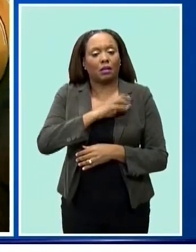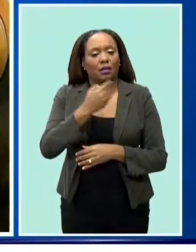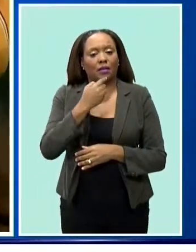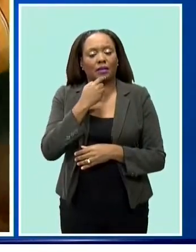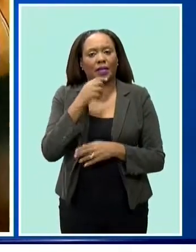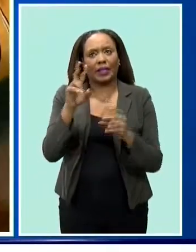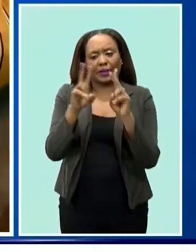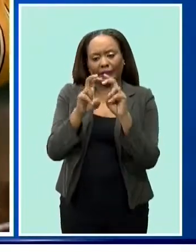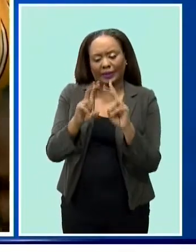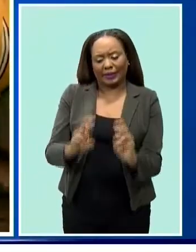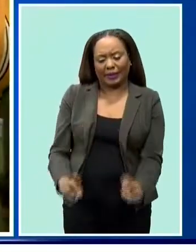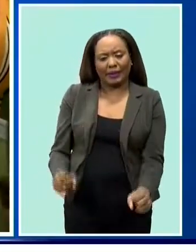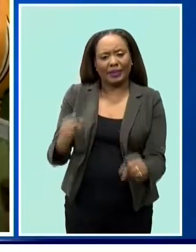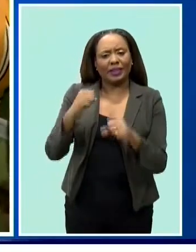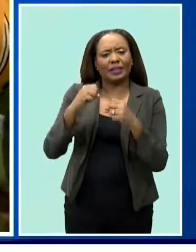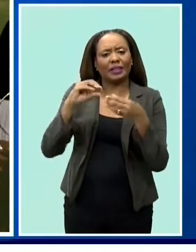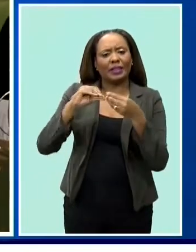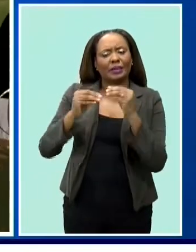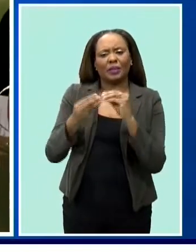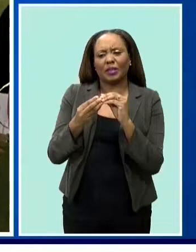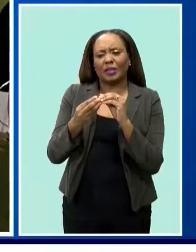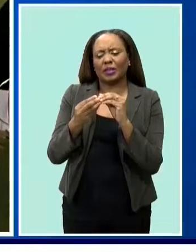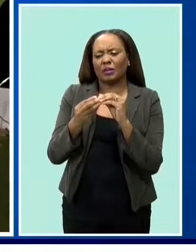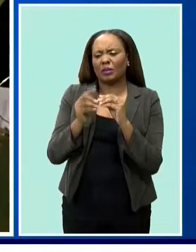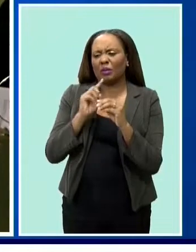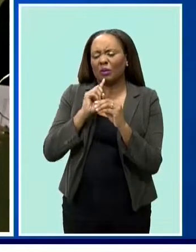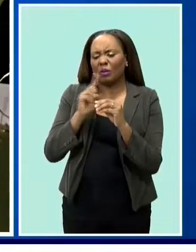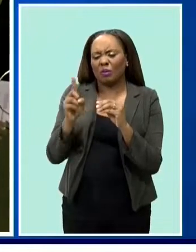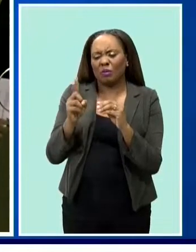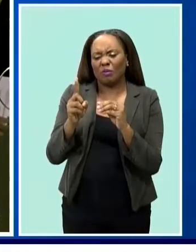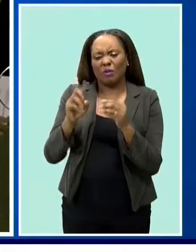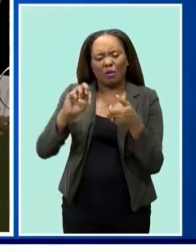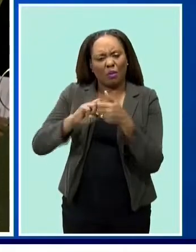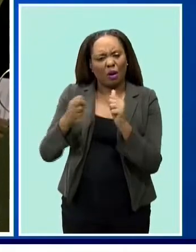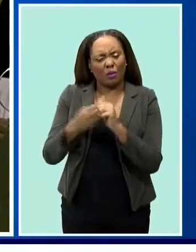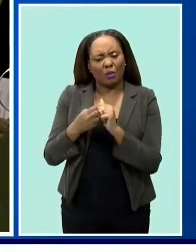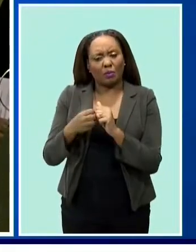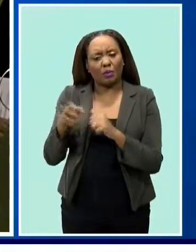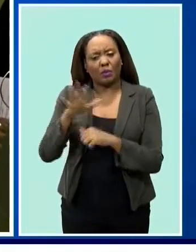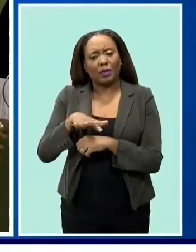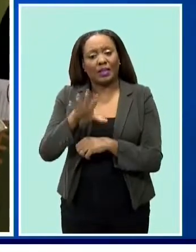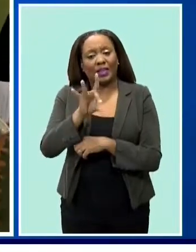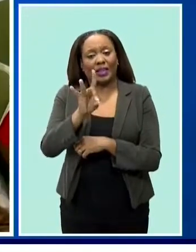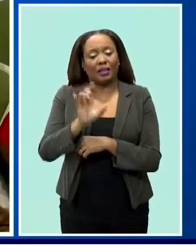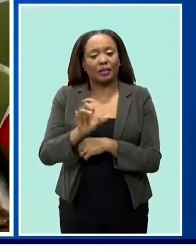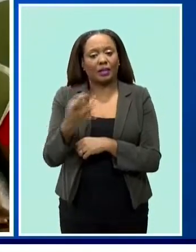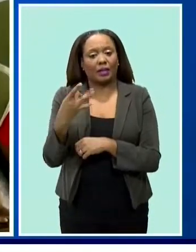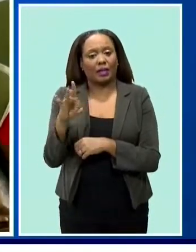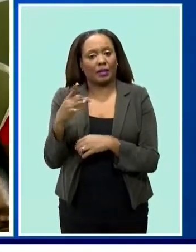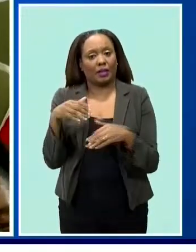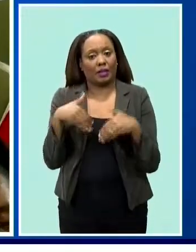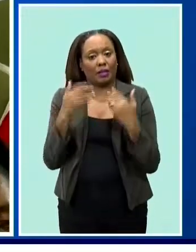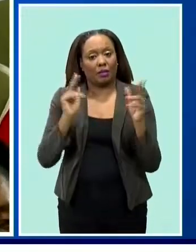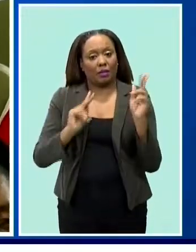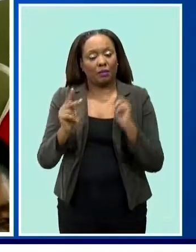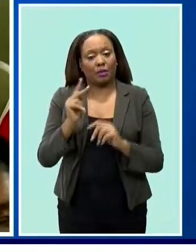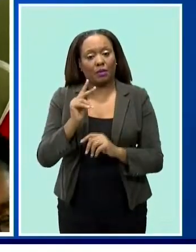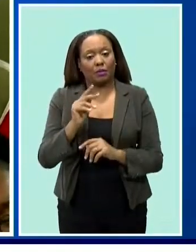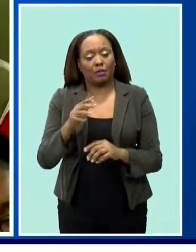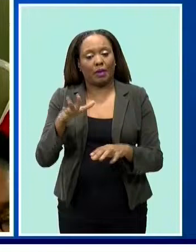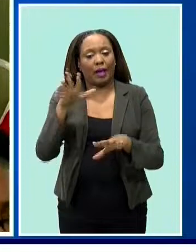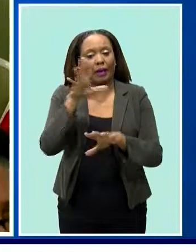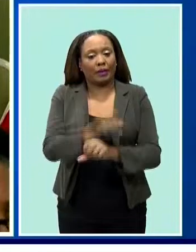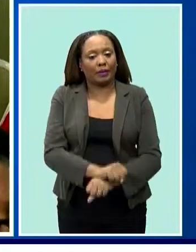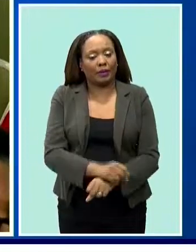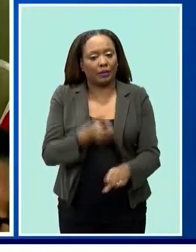statistics over the past few years are worrying. In 2016, 818 youth in that age group were arrested